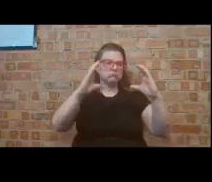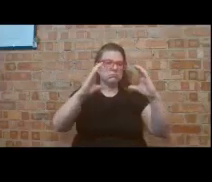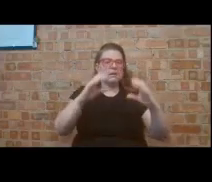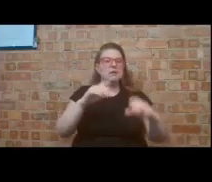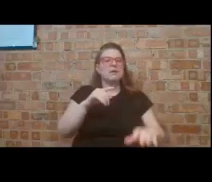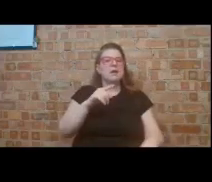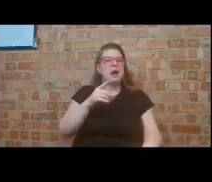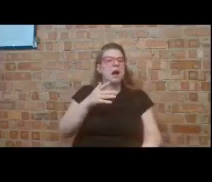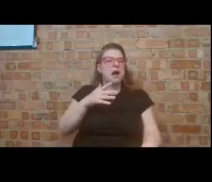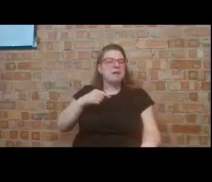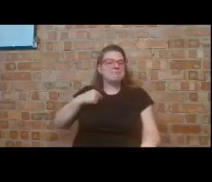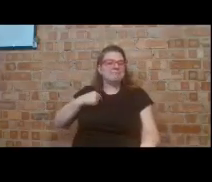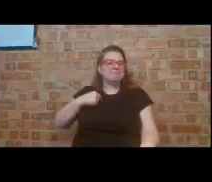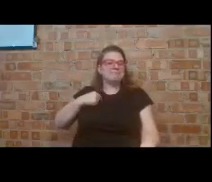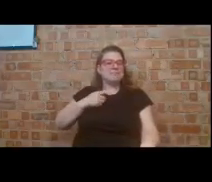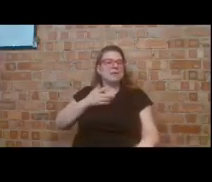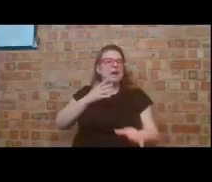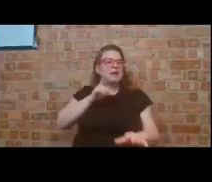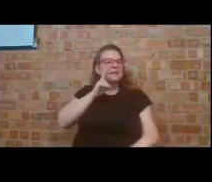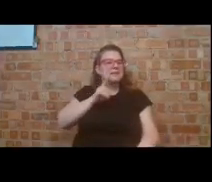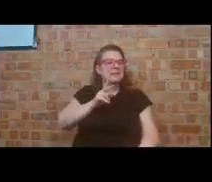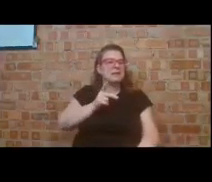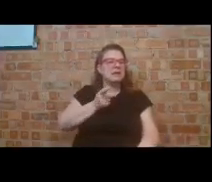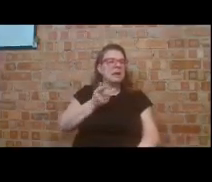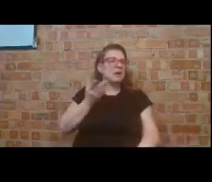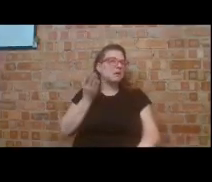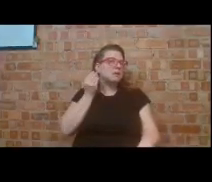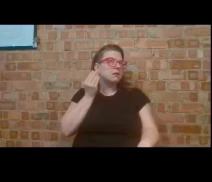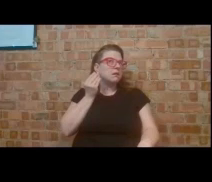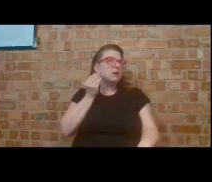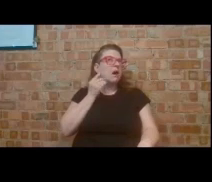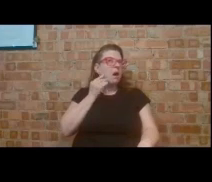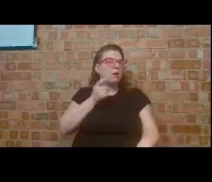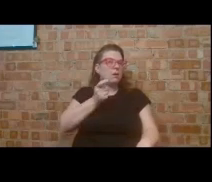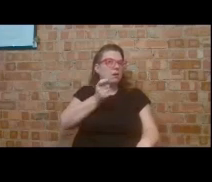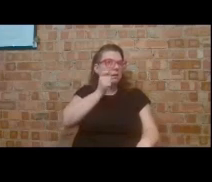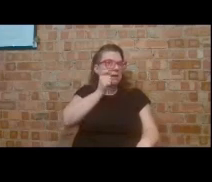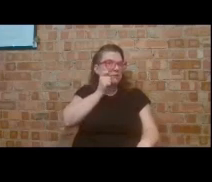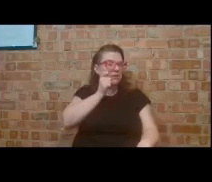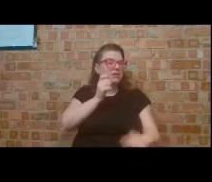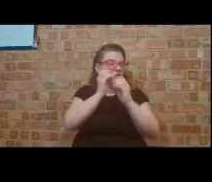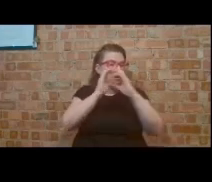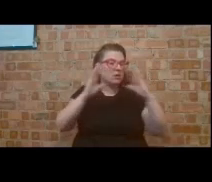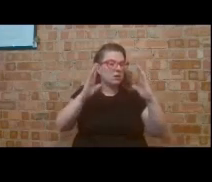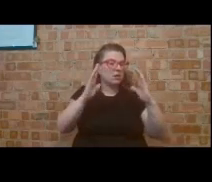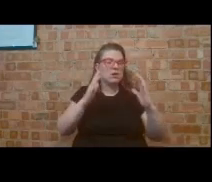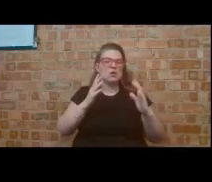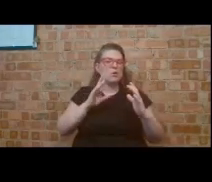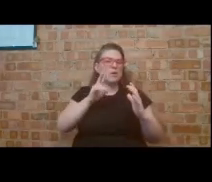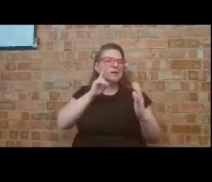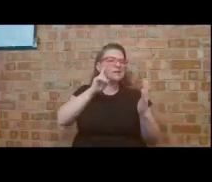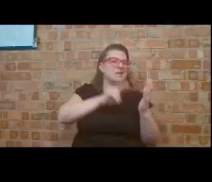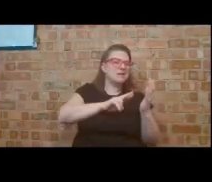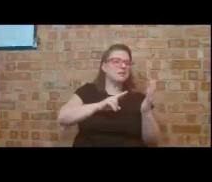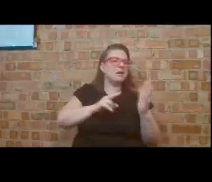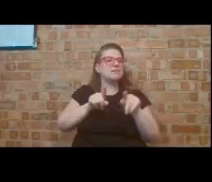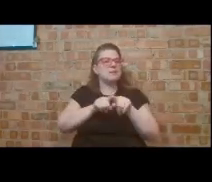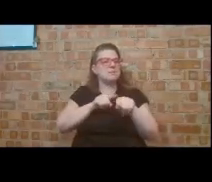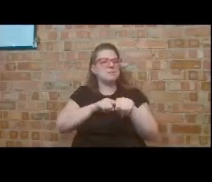I can't share magnification, I can't share the zoom controller either. So while it appears on my screen, you can't see it while I'm sharing it